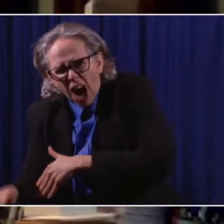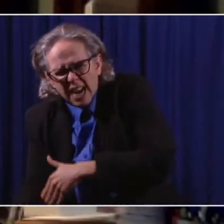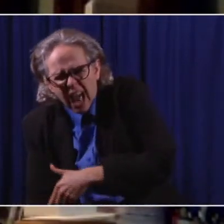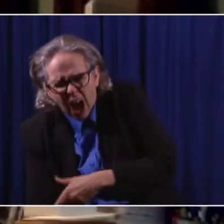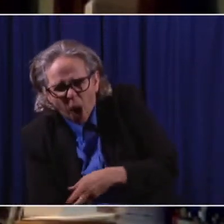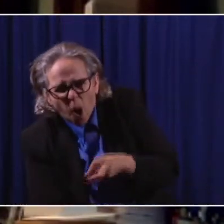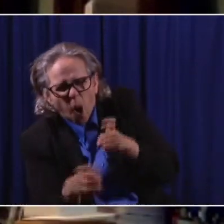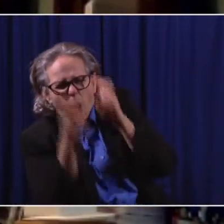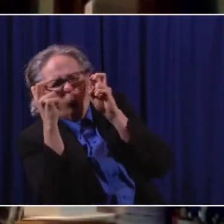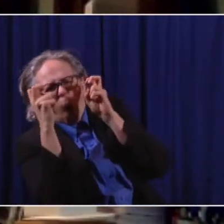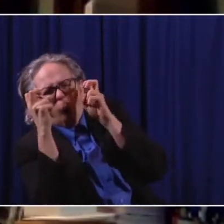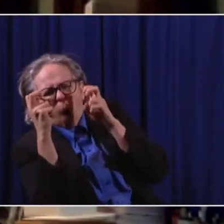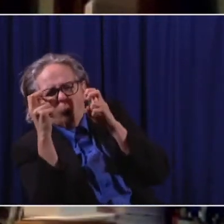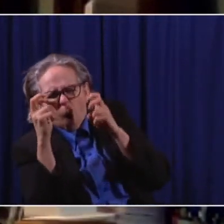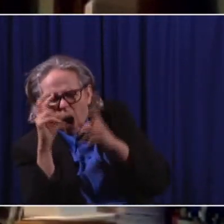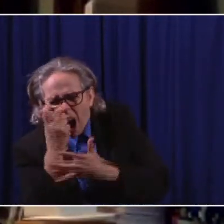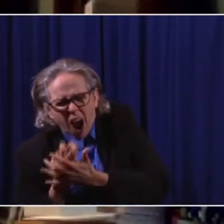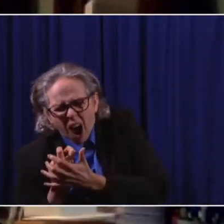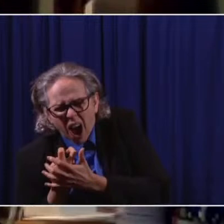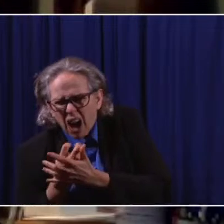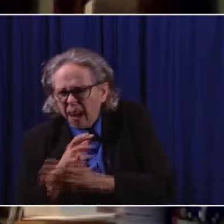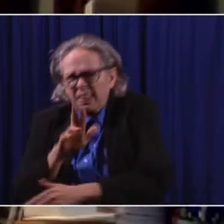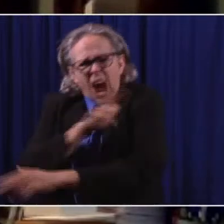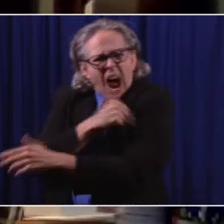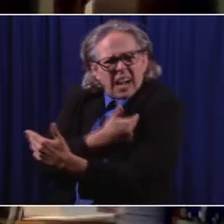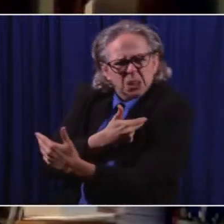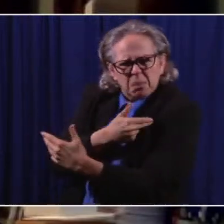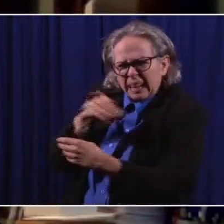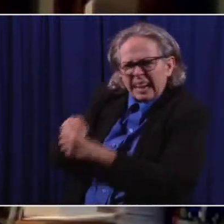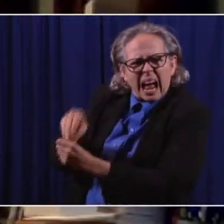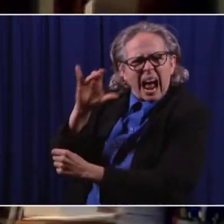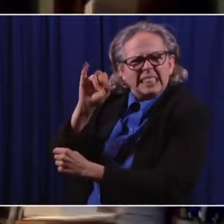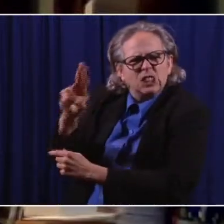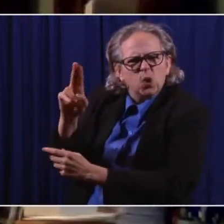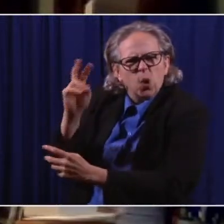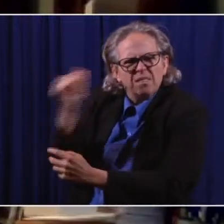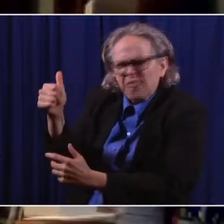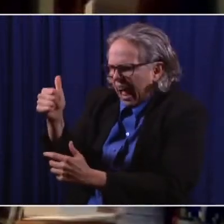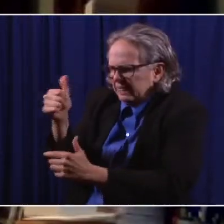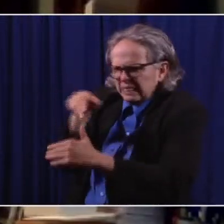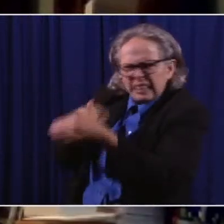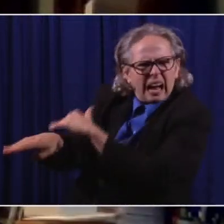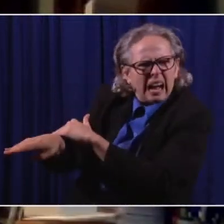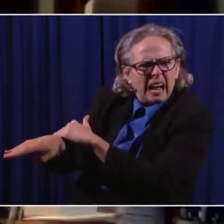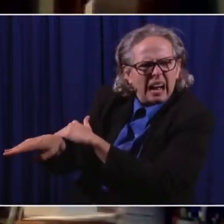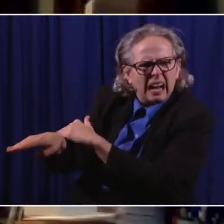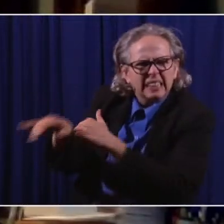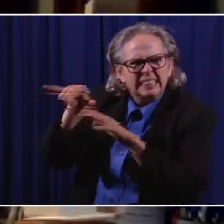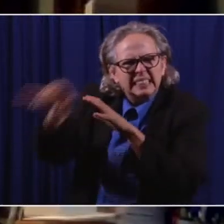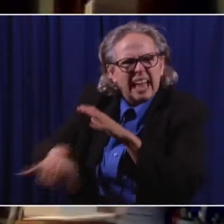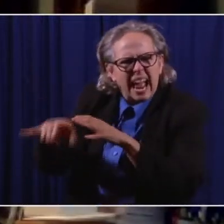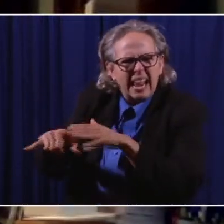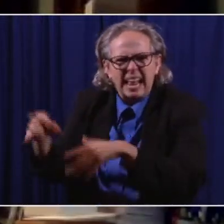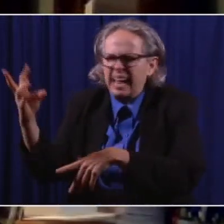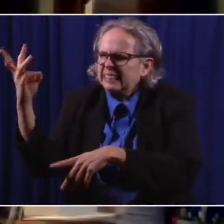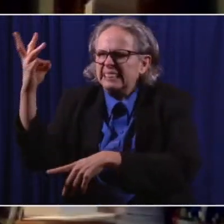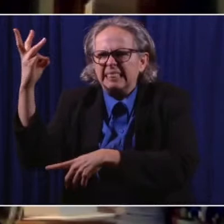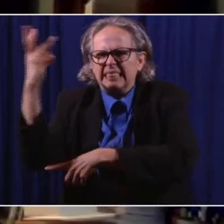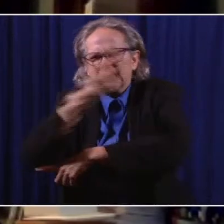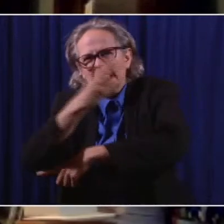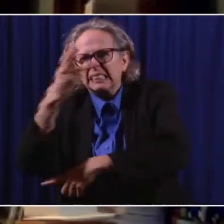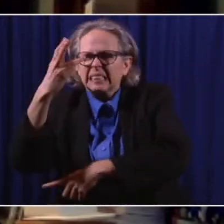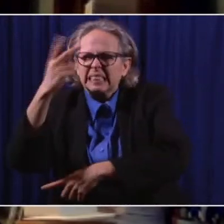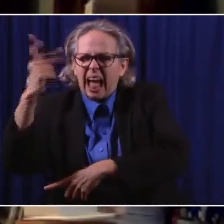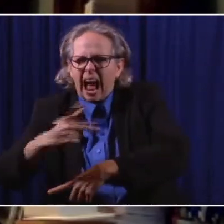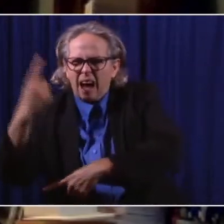admitted to the hospital and taken immediately to the intensive care unit, where I stayed for the next 6.5 days. And during that